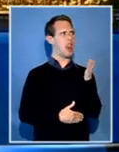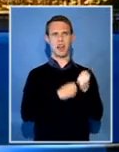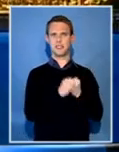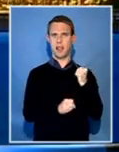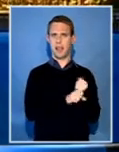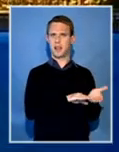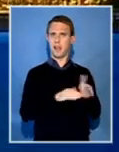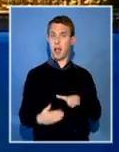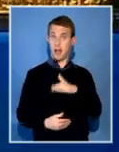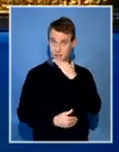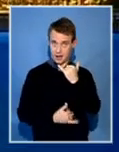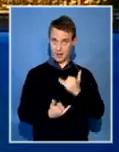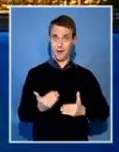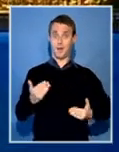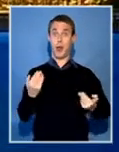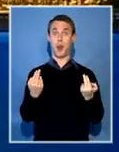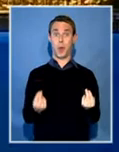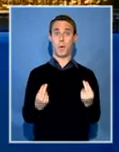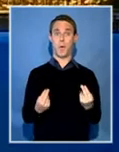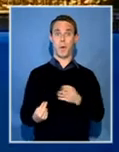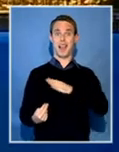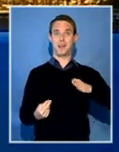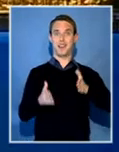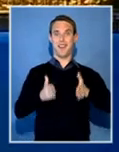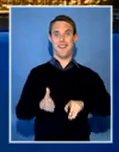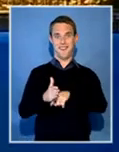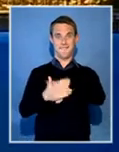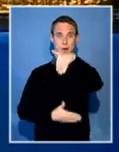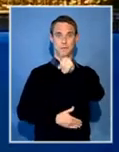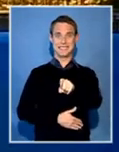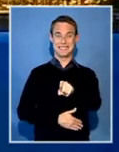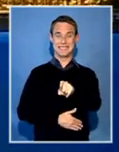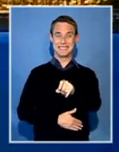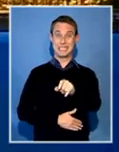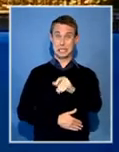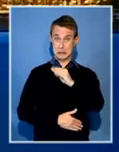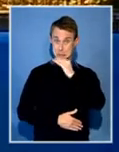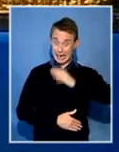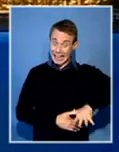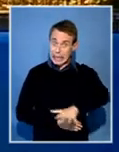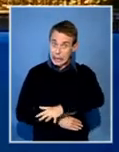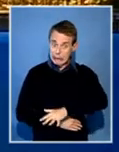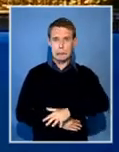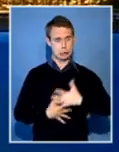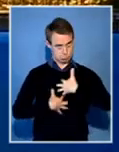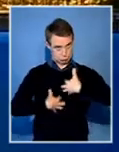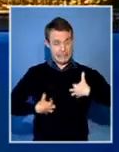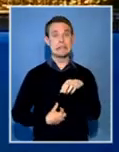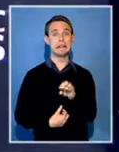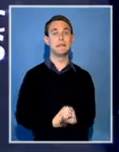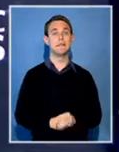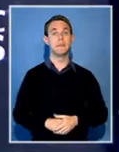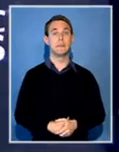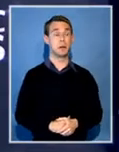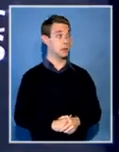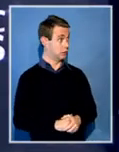year. So there's a double hit there. So it's really the situation is very, very dire.